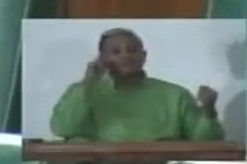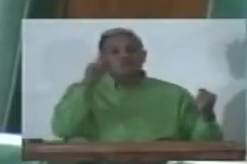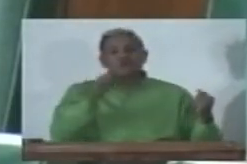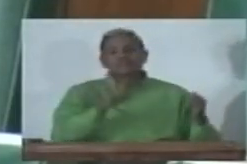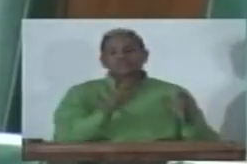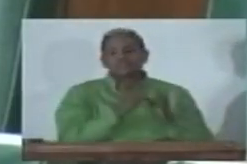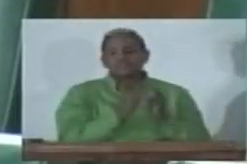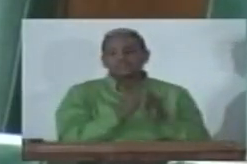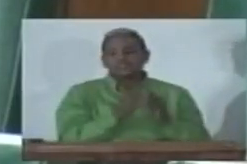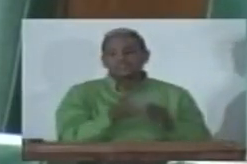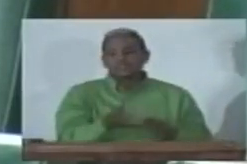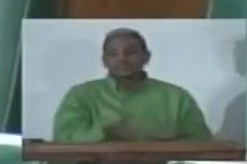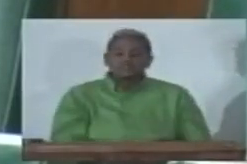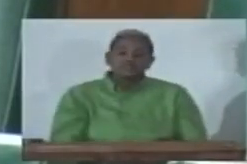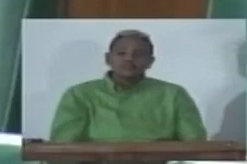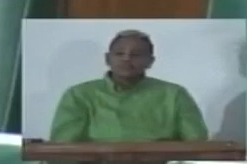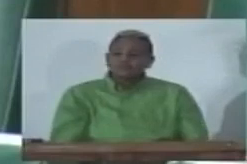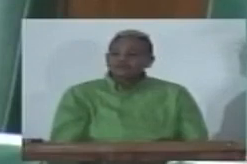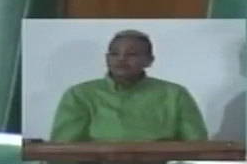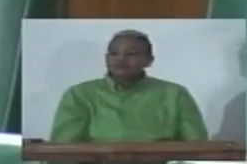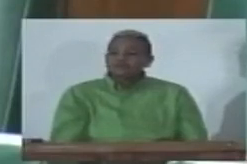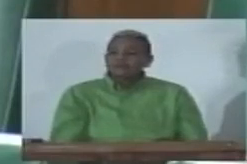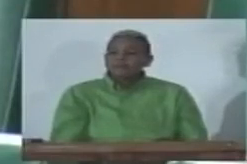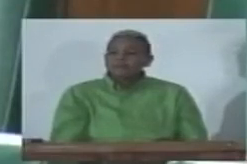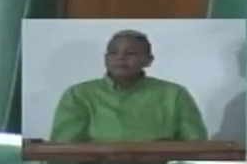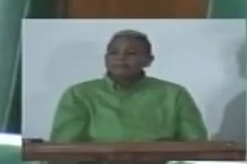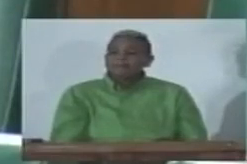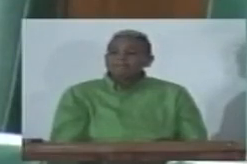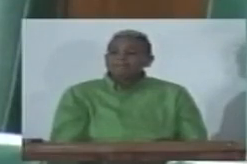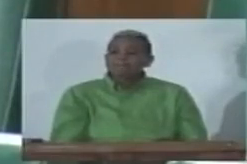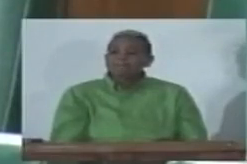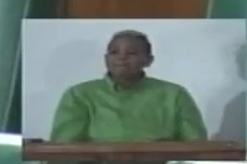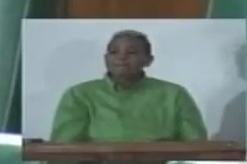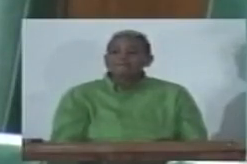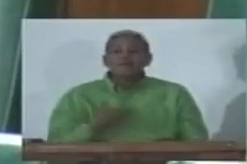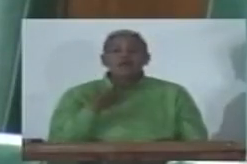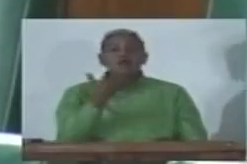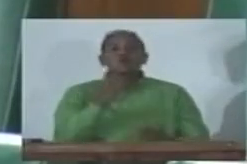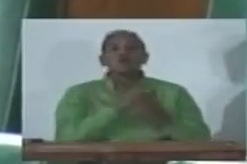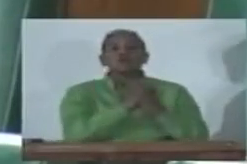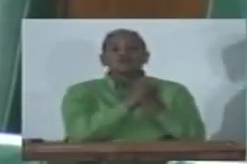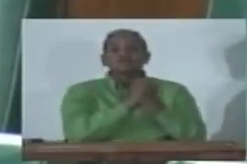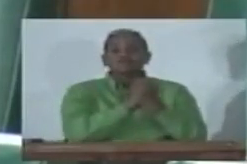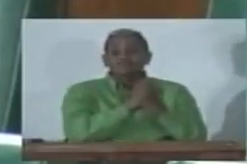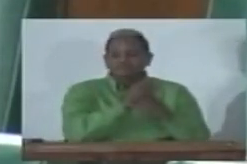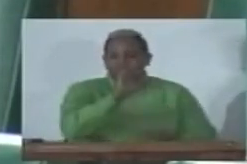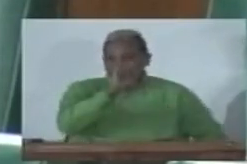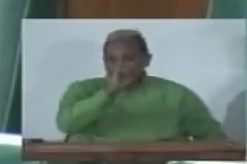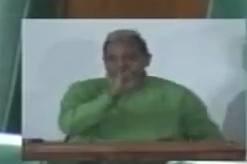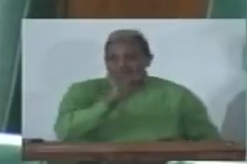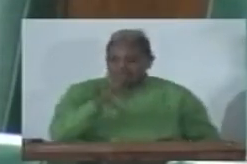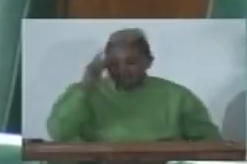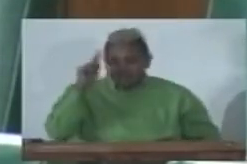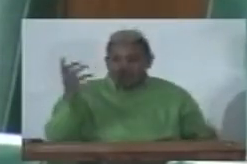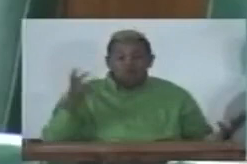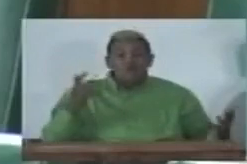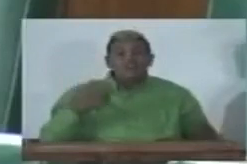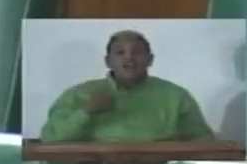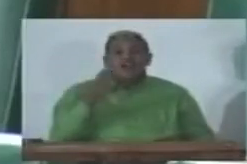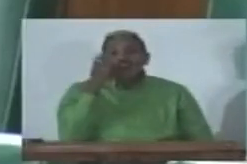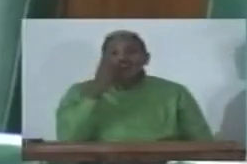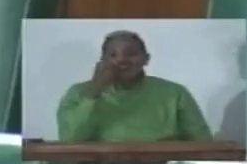sittings. President, I want to commend Ms. Aiken for what I